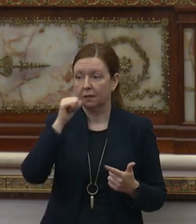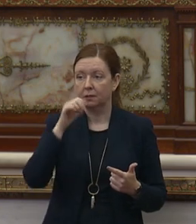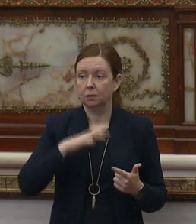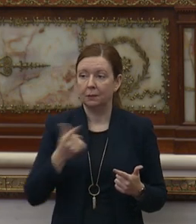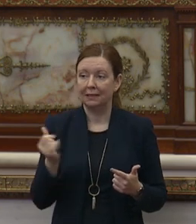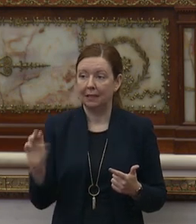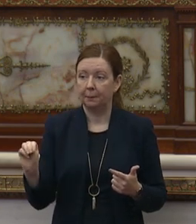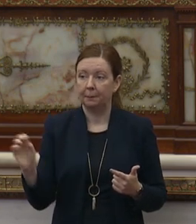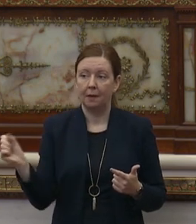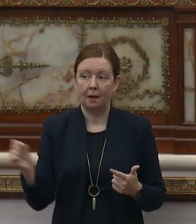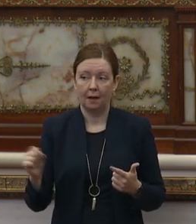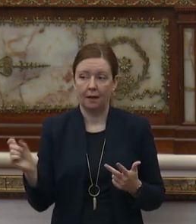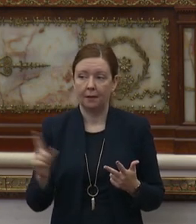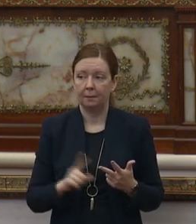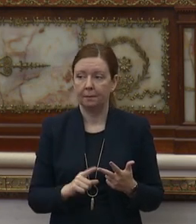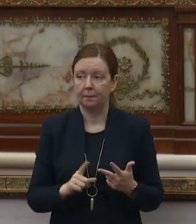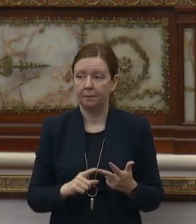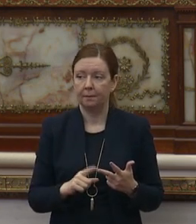Councilwoman Gim? Aye.